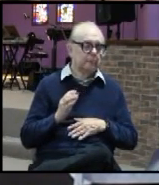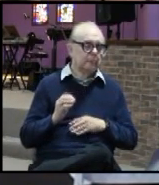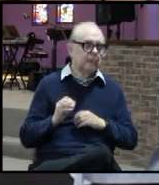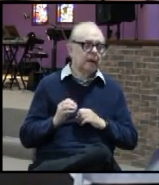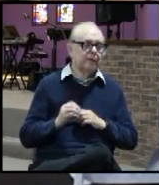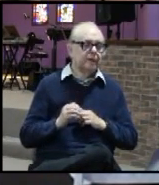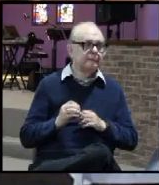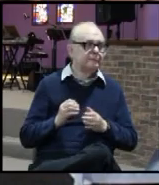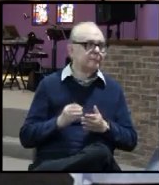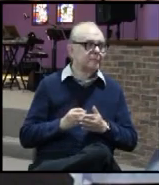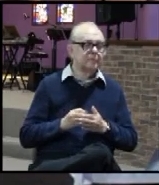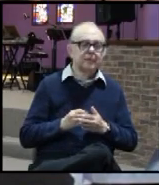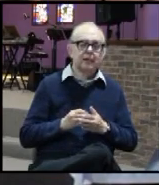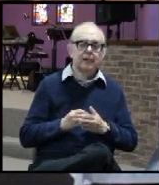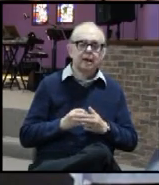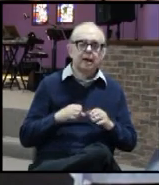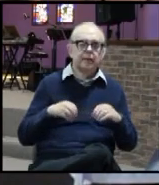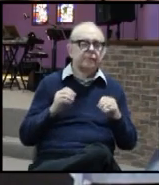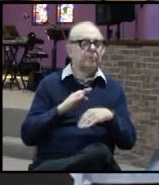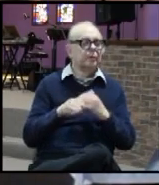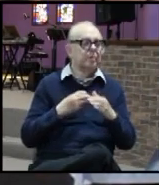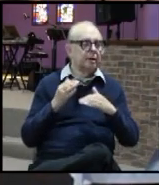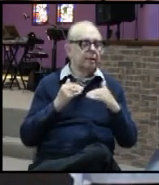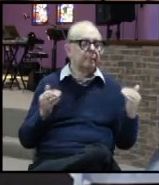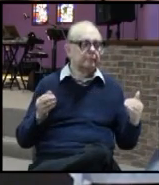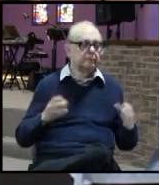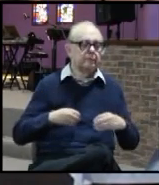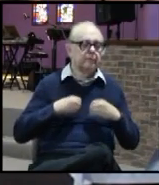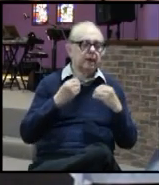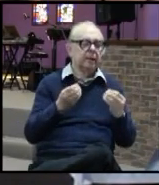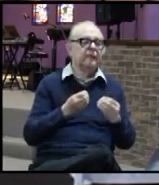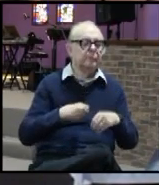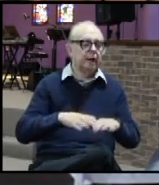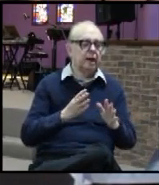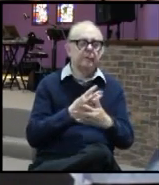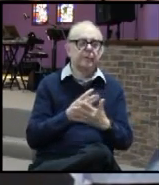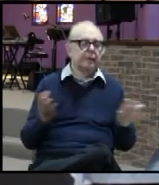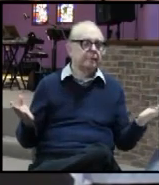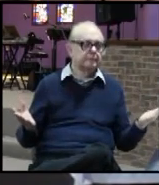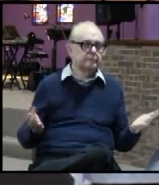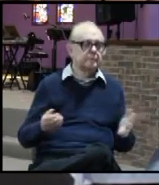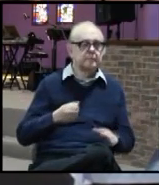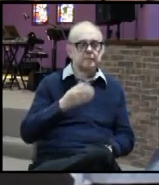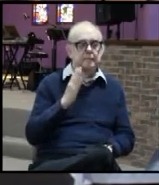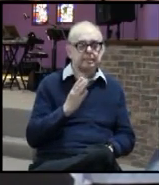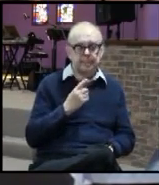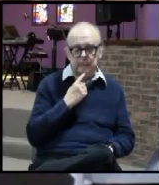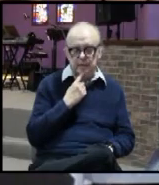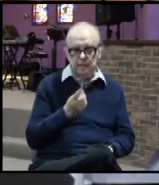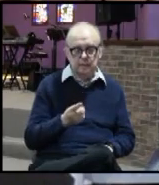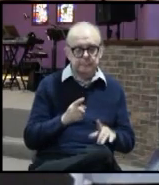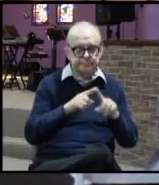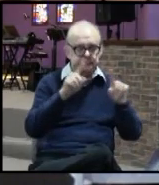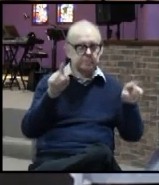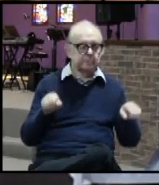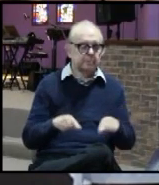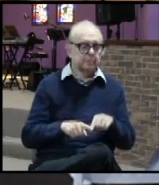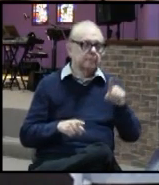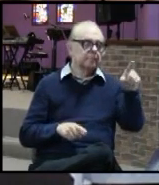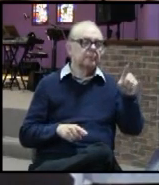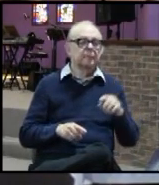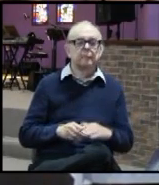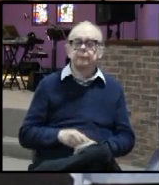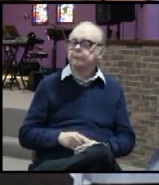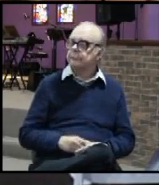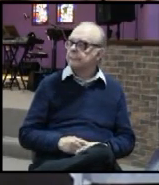heaven and the whole universe. He is giving away everything. He isn't like one of these. Did you see these signs out here? You